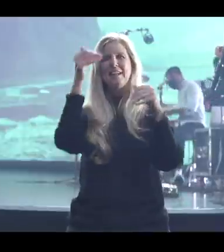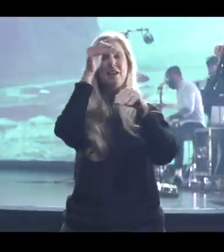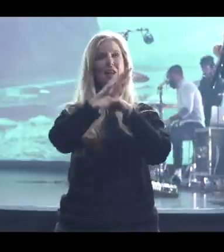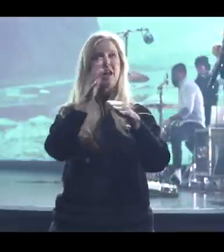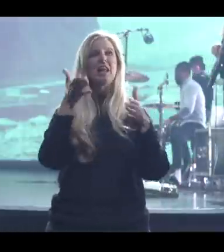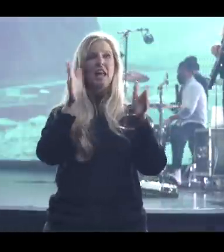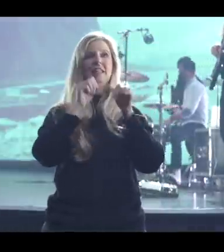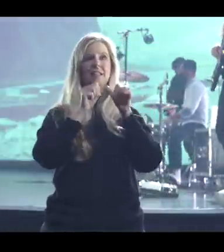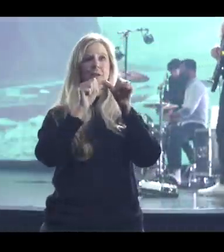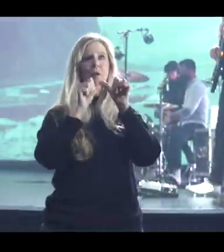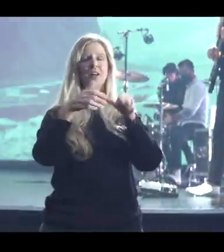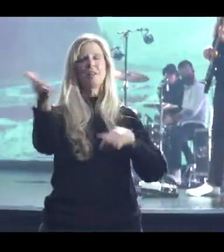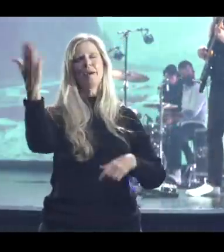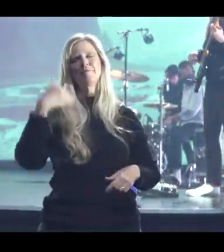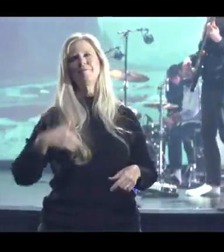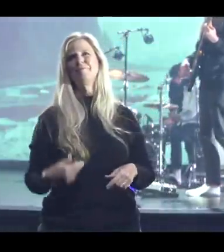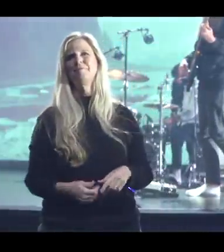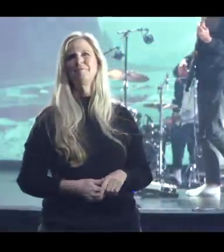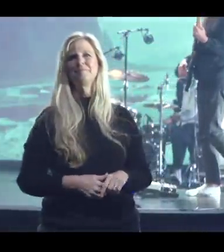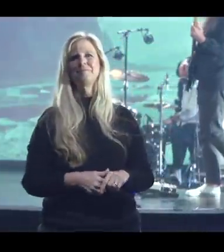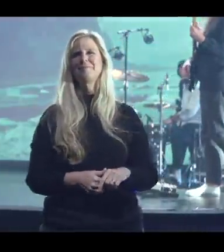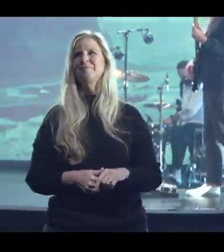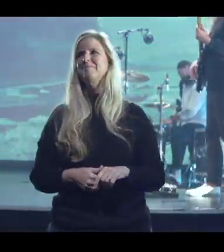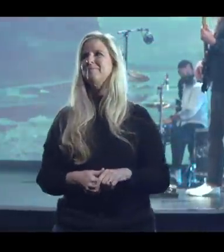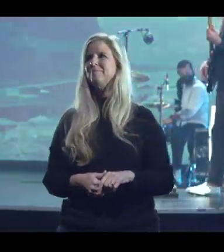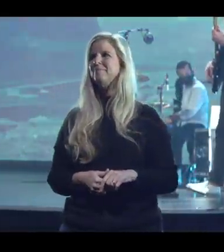Let's keep it going. Come on.